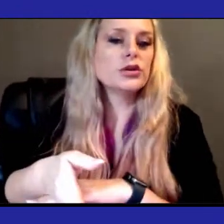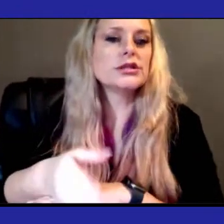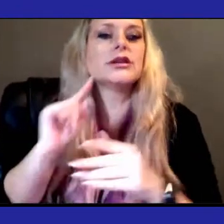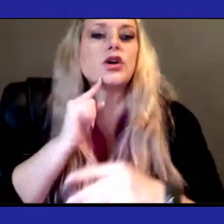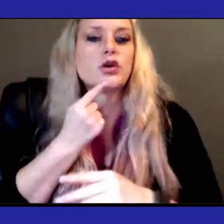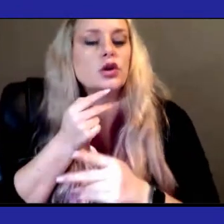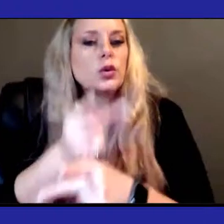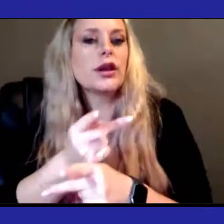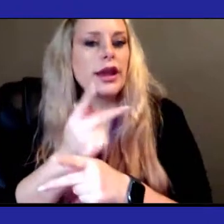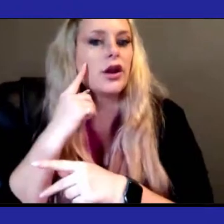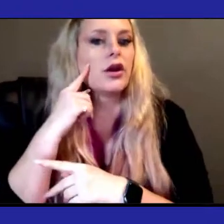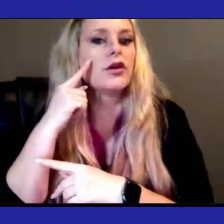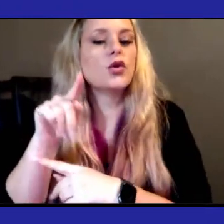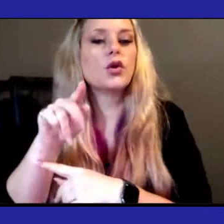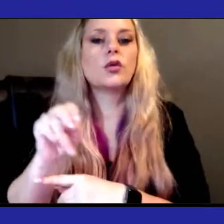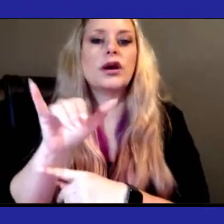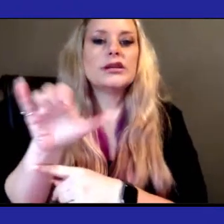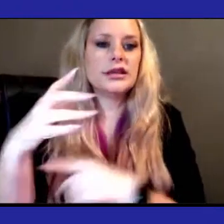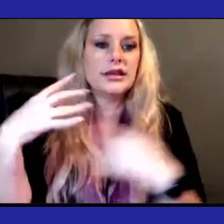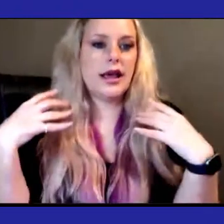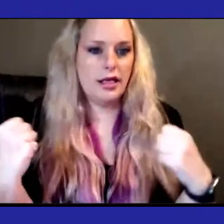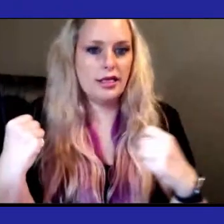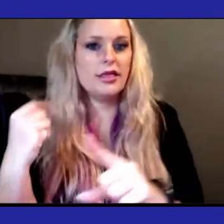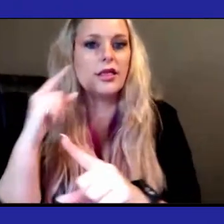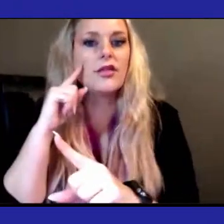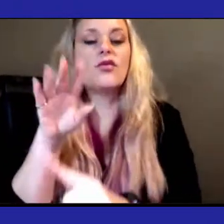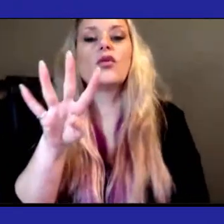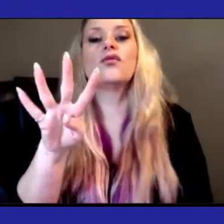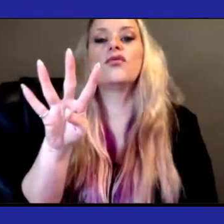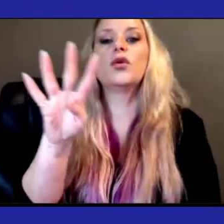$4,453,875 with a 20% contingency of